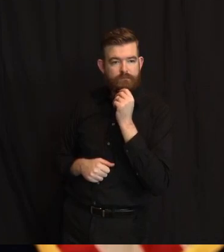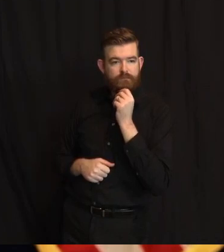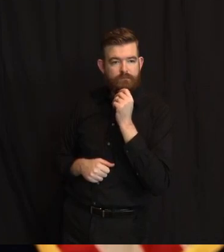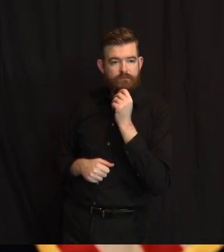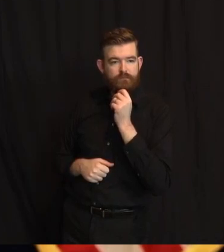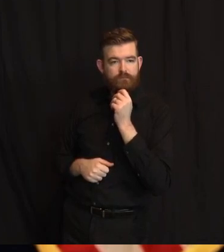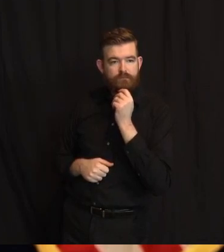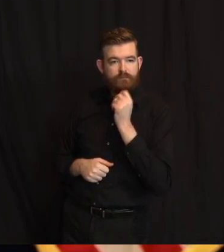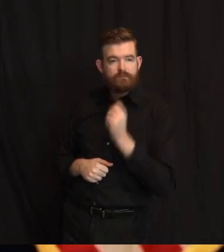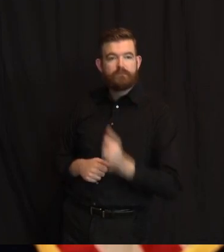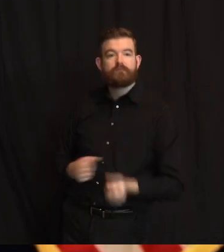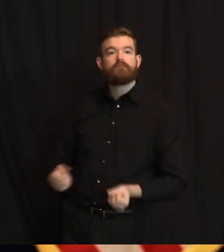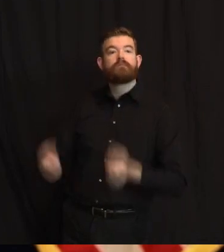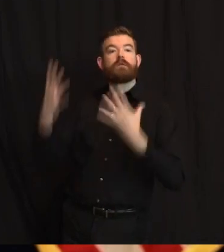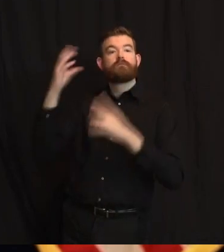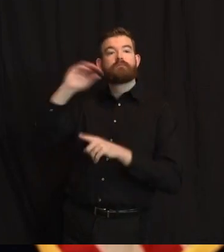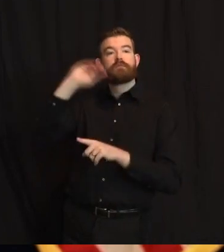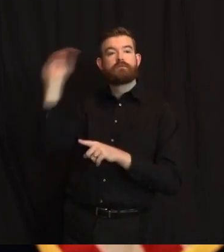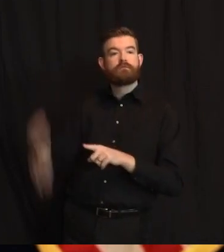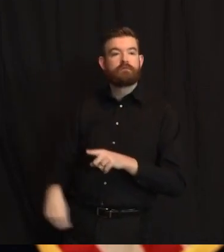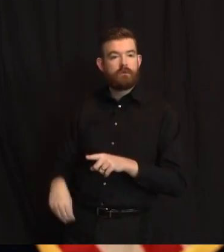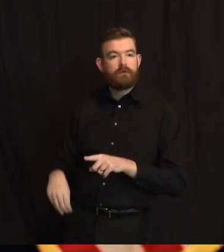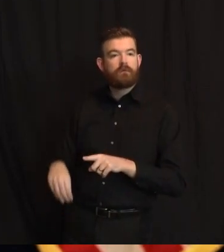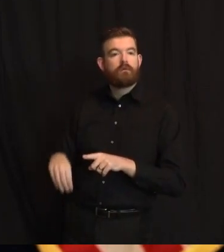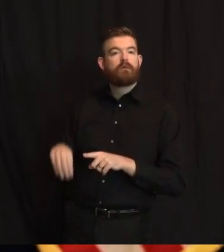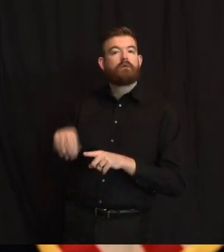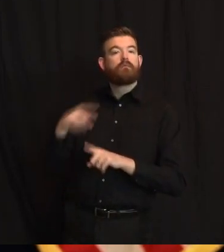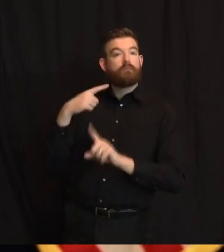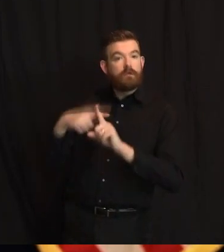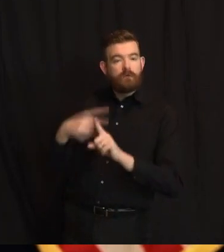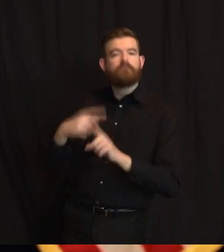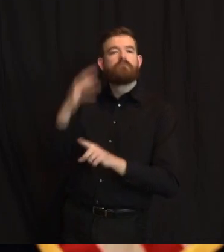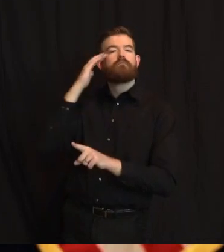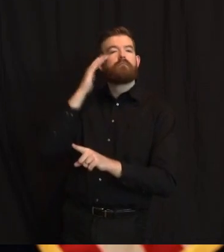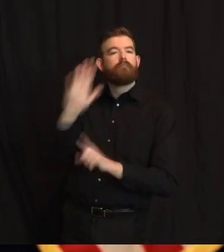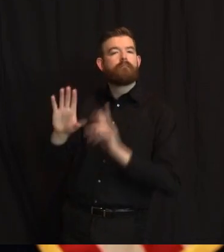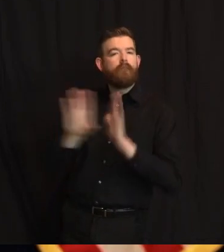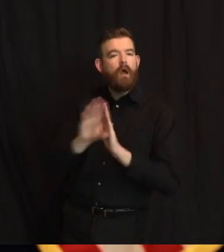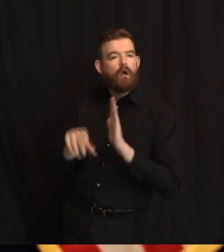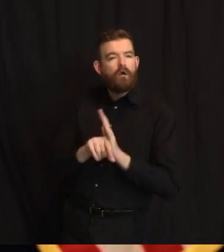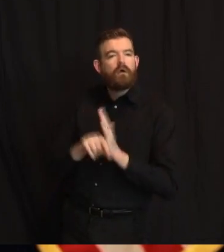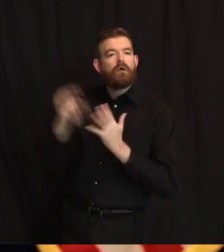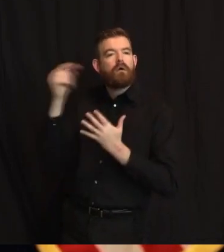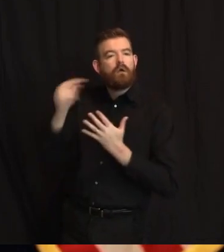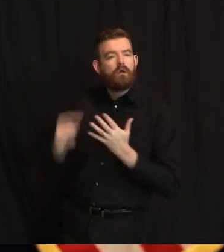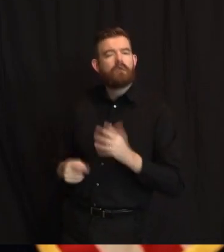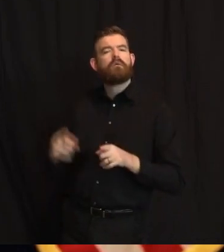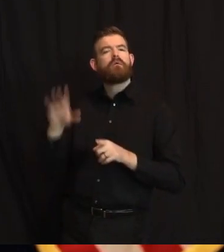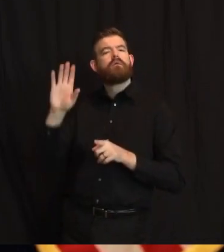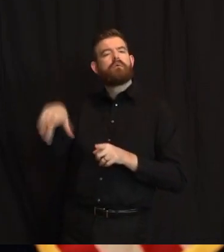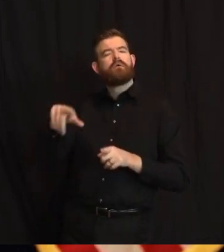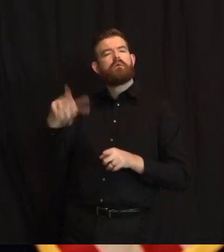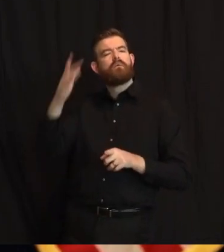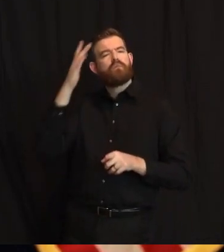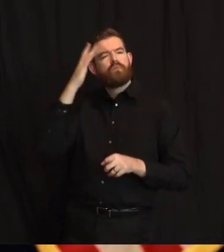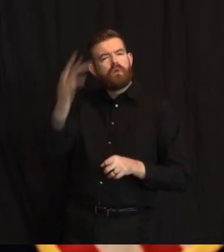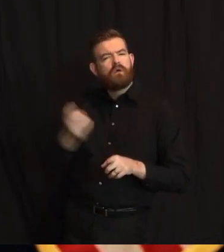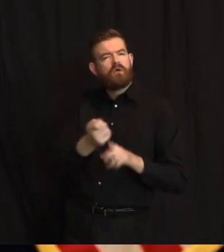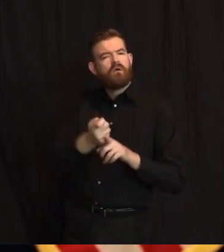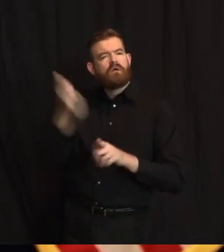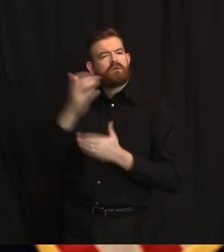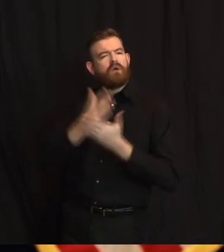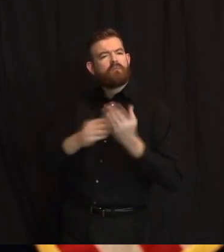underlying condition and give the percentage of people and how many cases we have information for? On modeling, what does the most recent